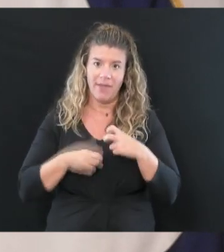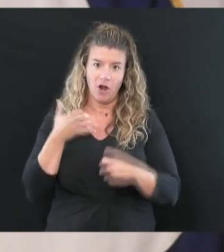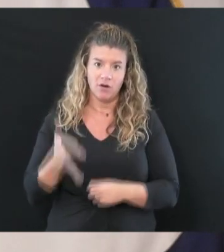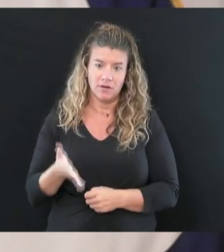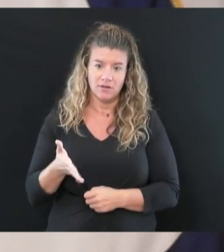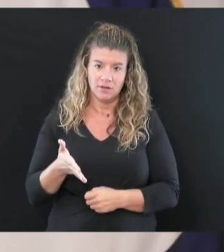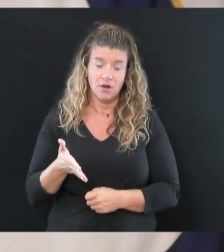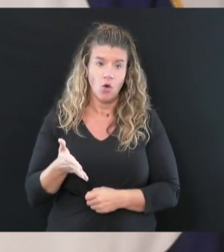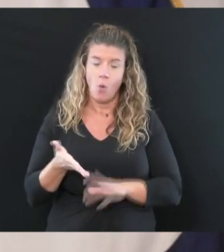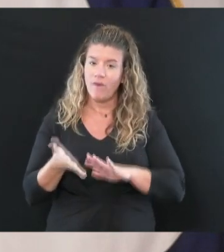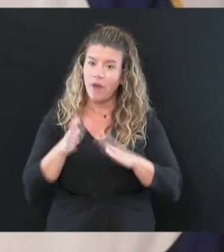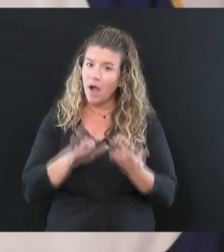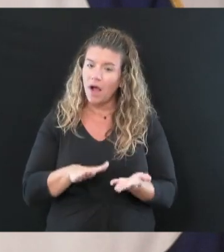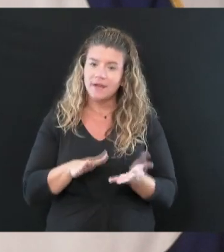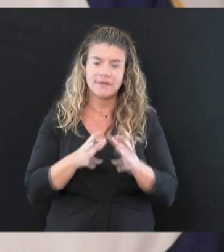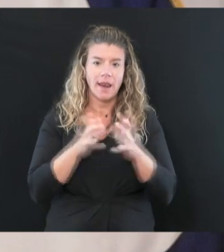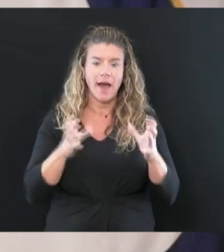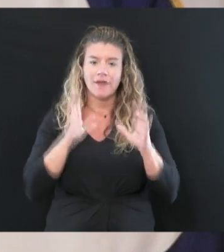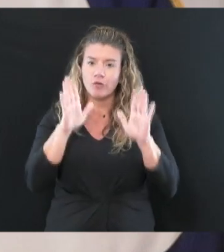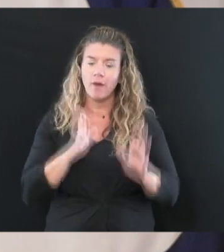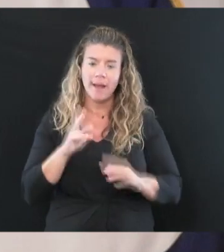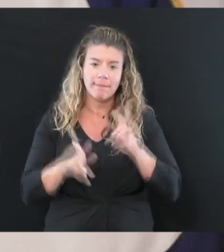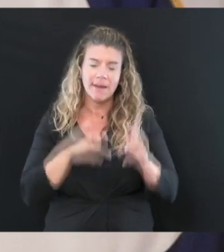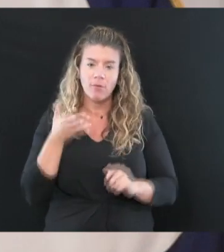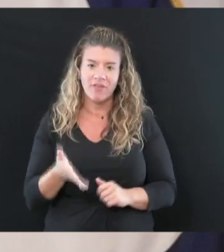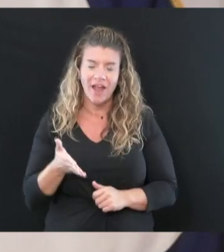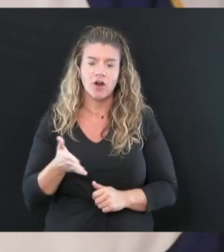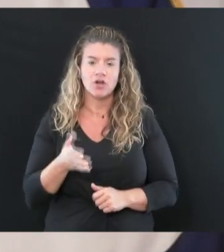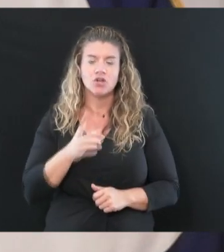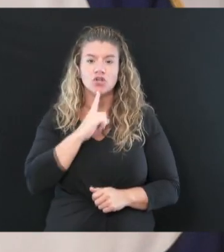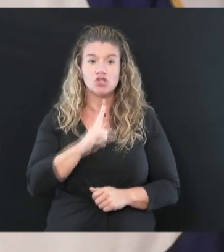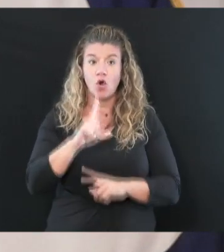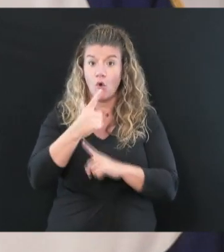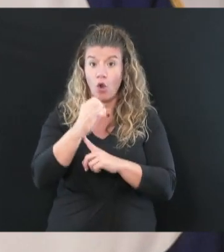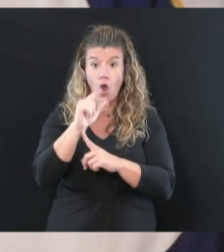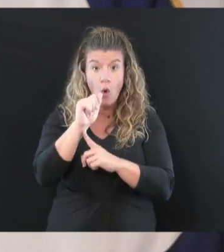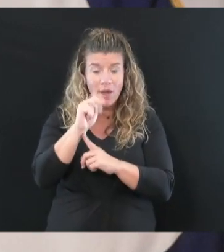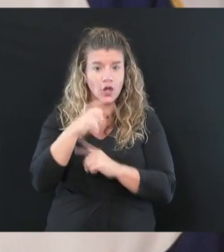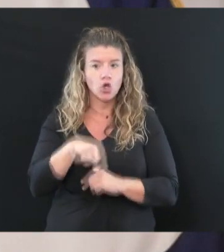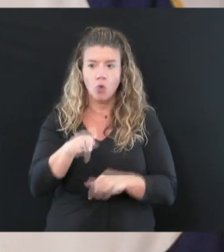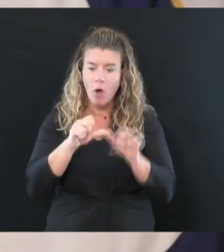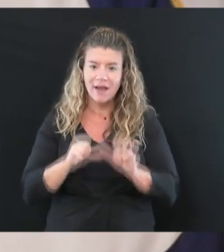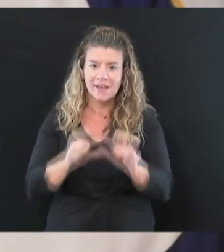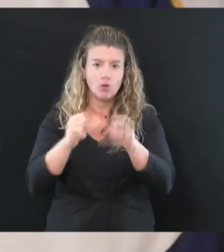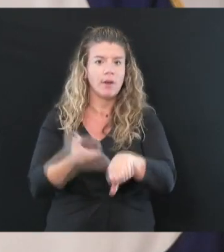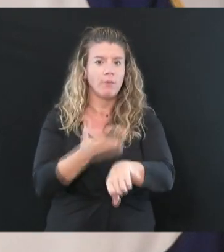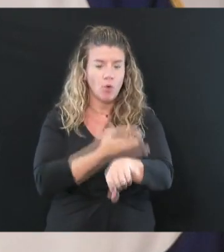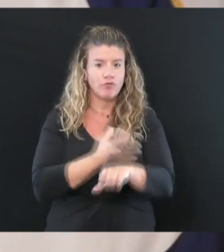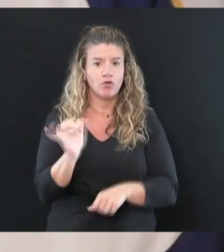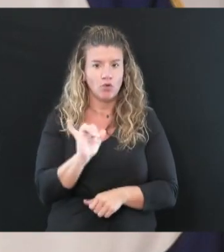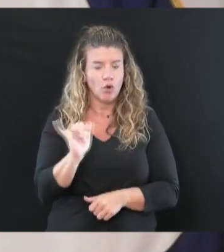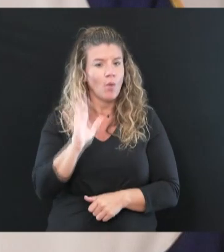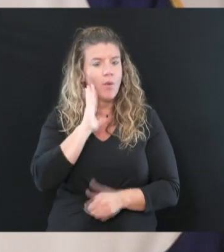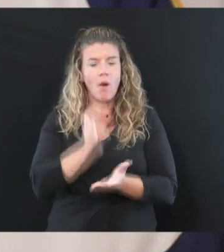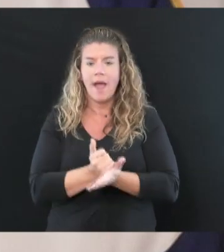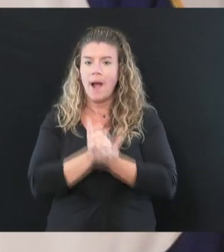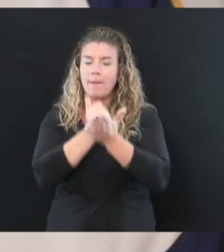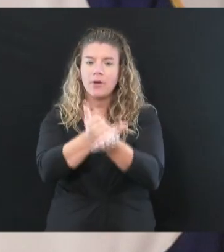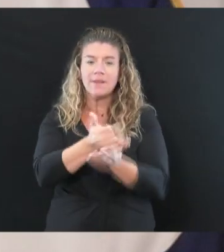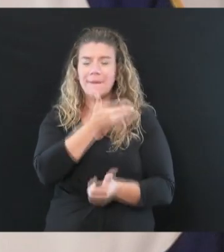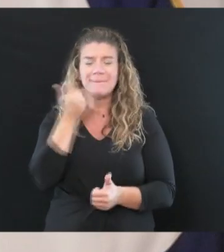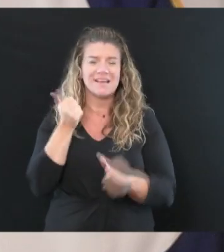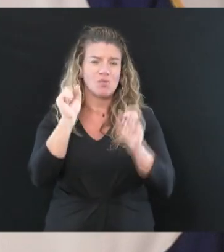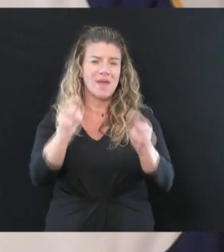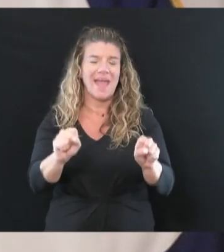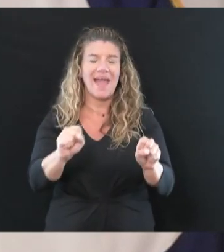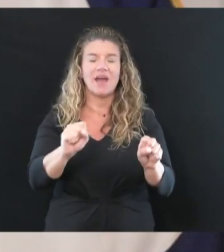we've lost a lot of great West Virginians. And so absolutely, Logan, we want you to keep on getting better, and we're going to help you in every